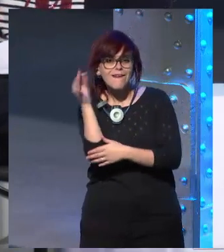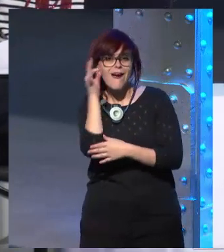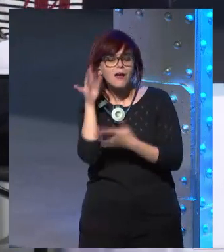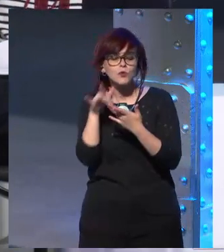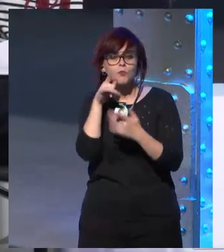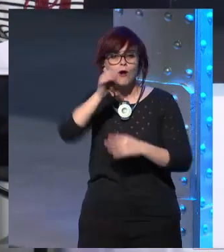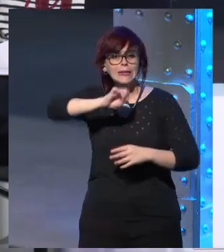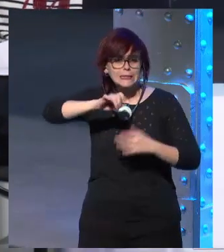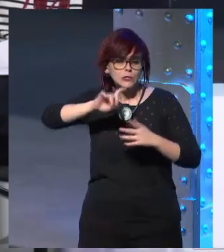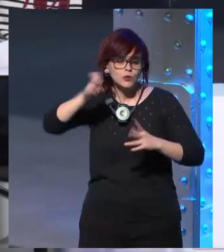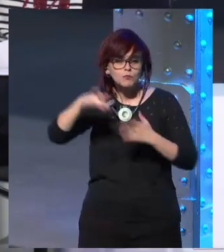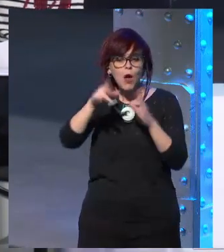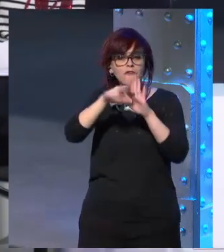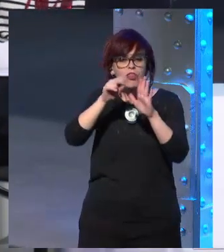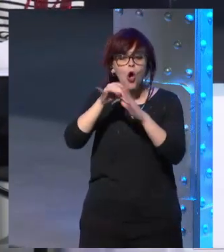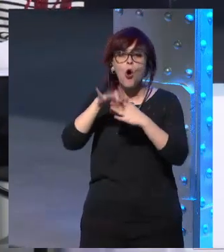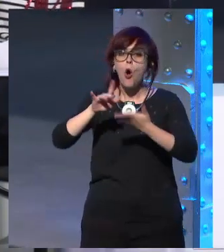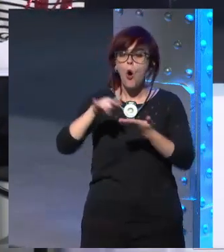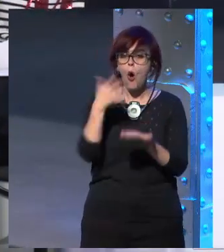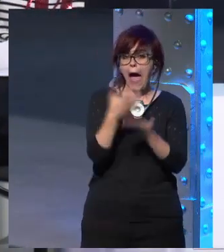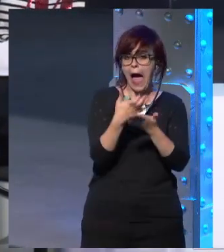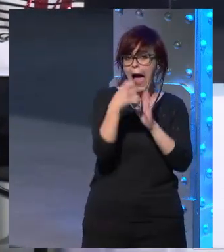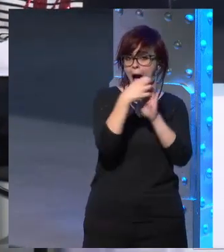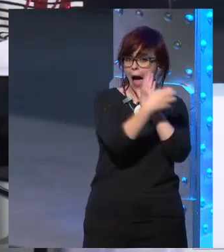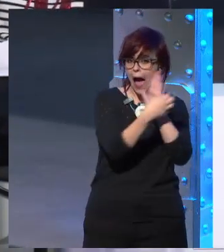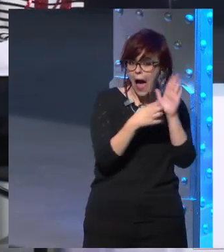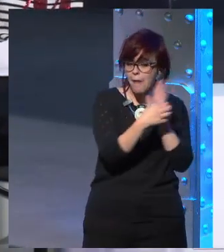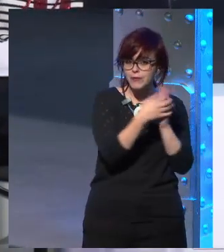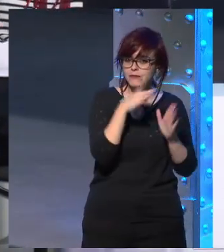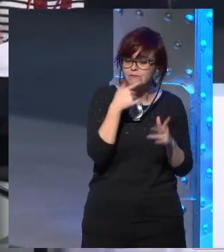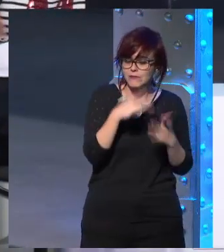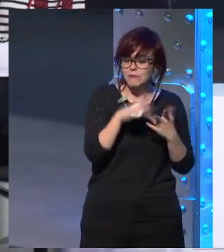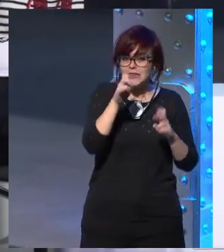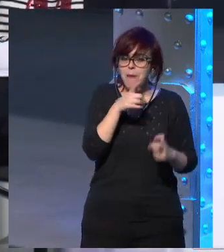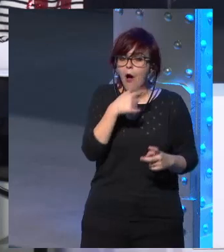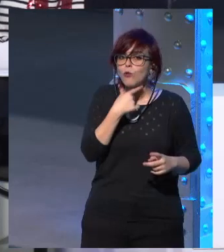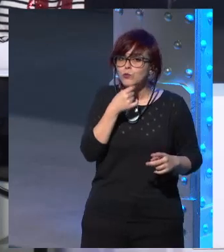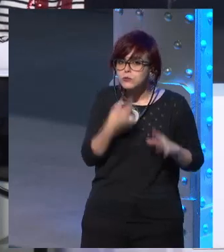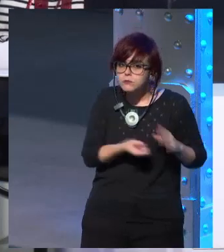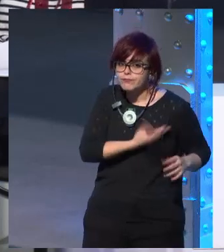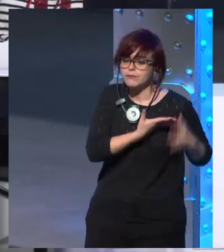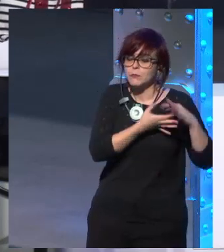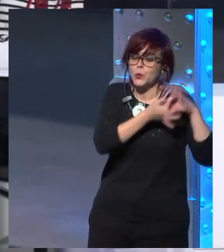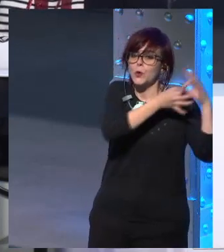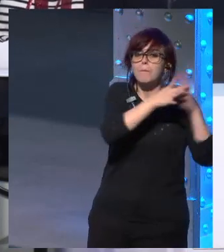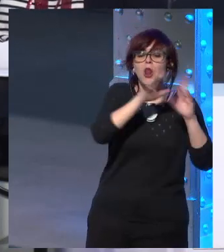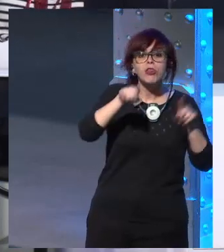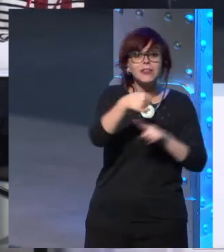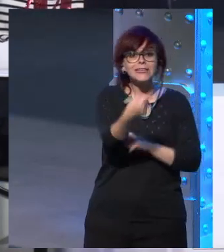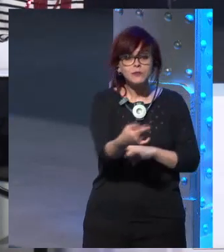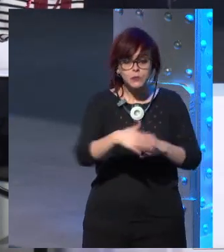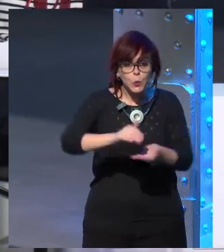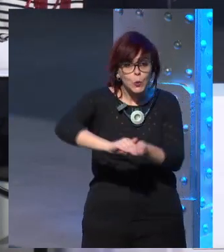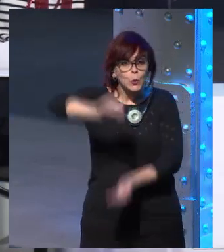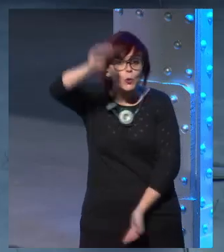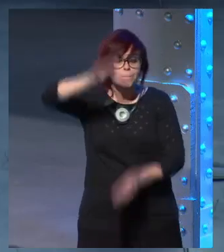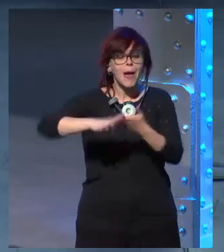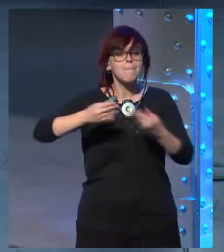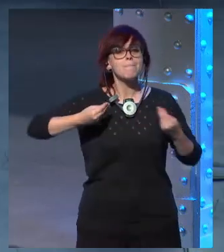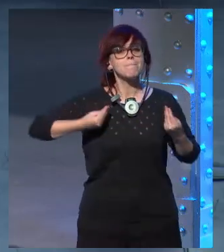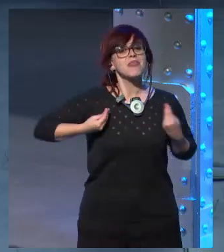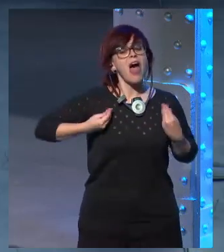they watch videos that have to do with dolls, or they play with apps that have to do with these passions. When they grow up,